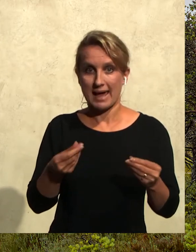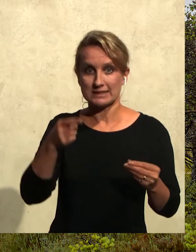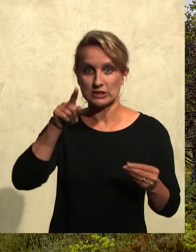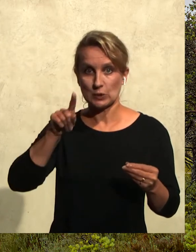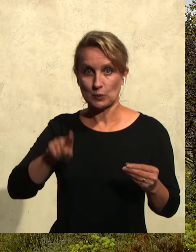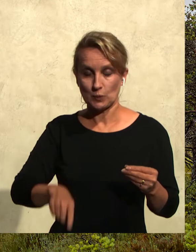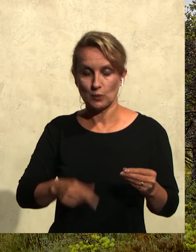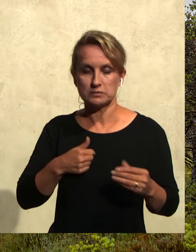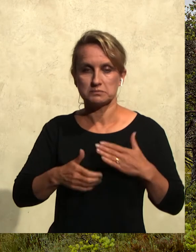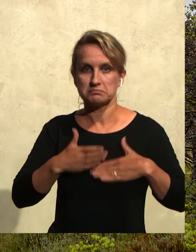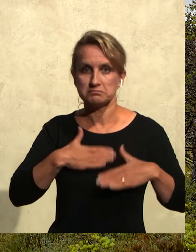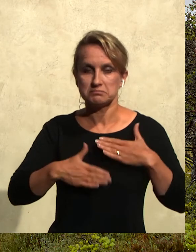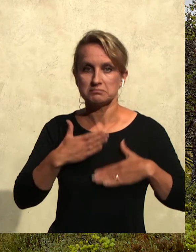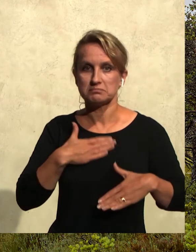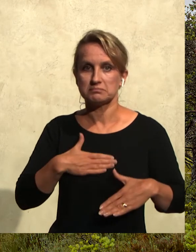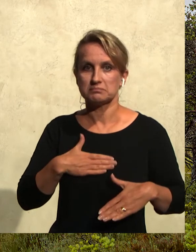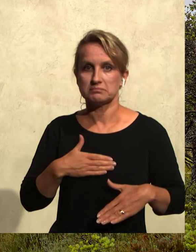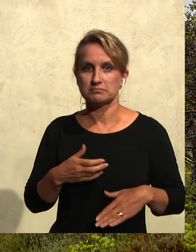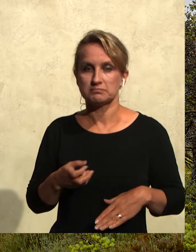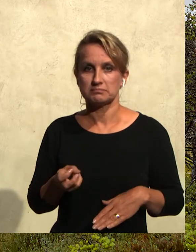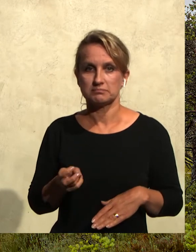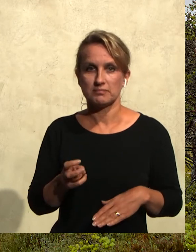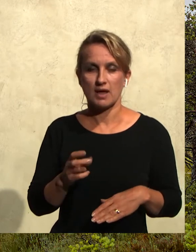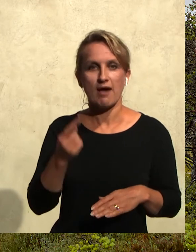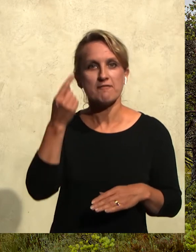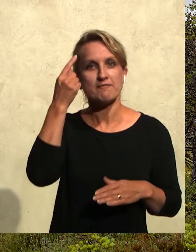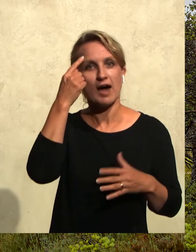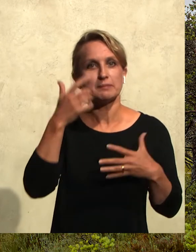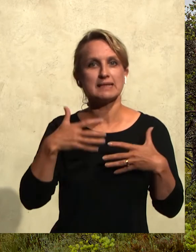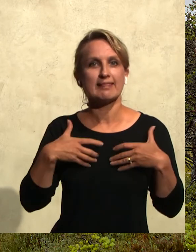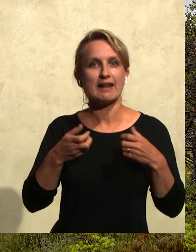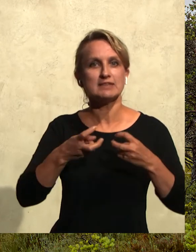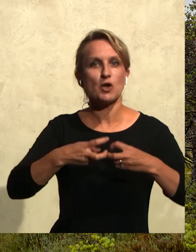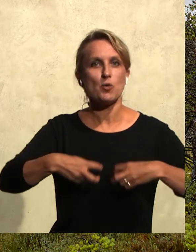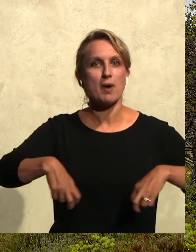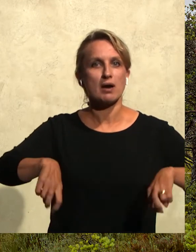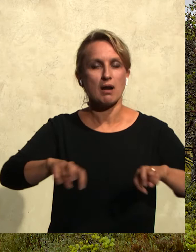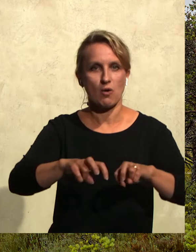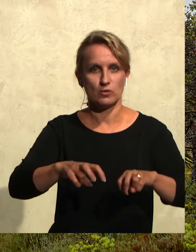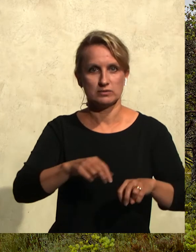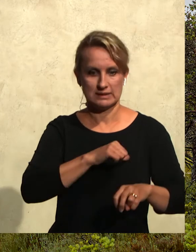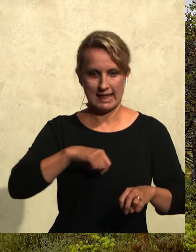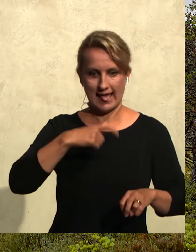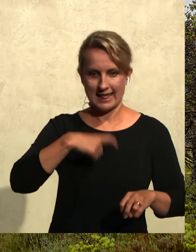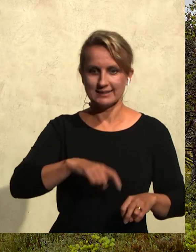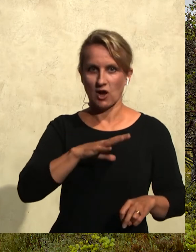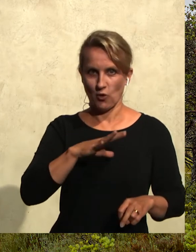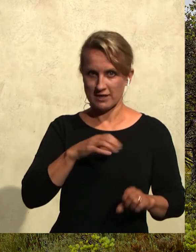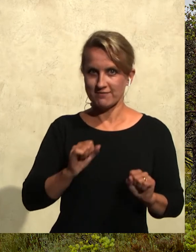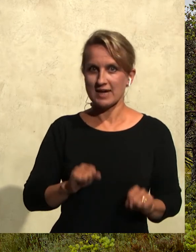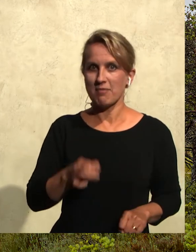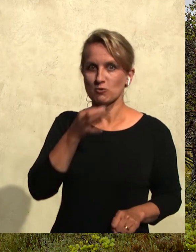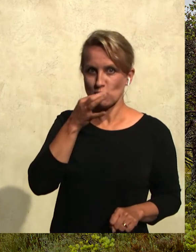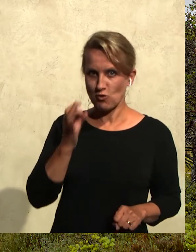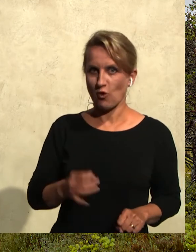the mental health roundtables. So I was able to see for myself the very